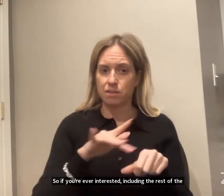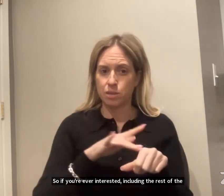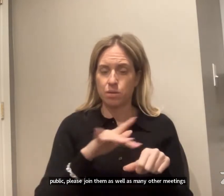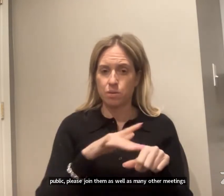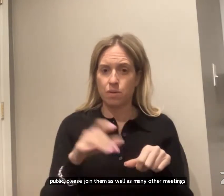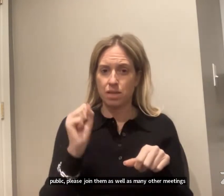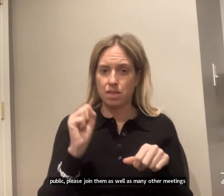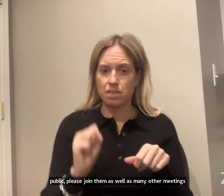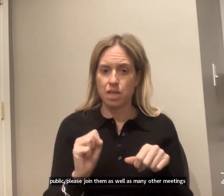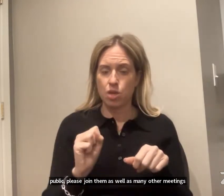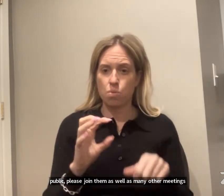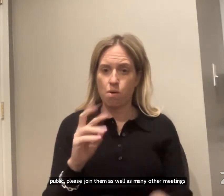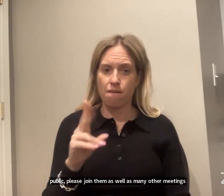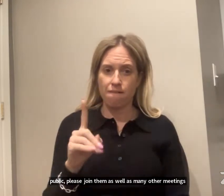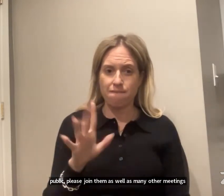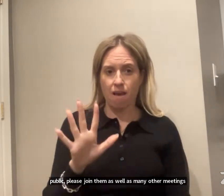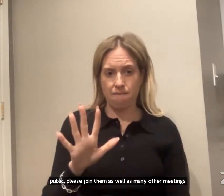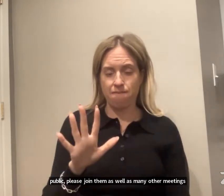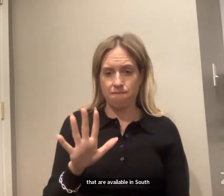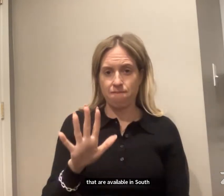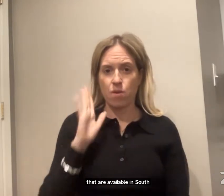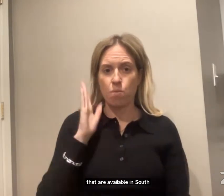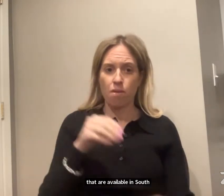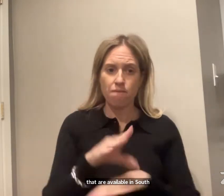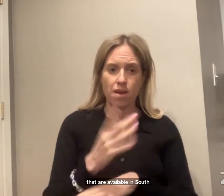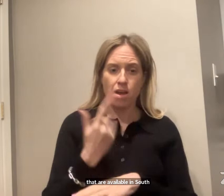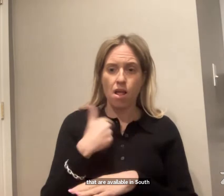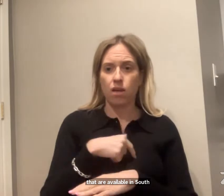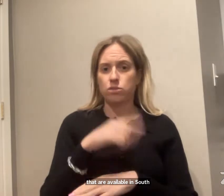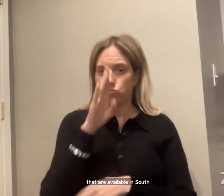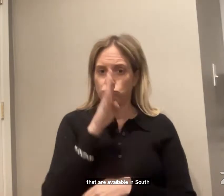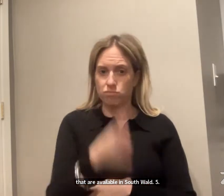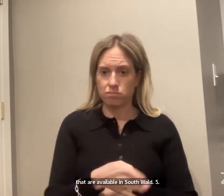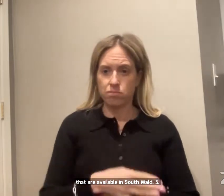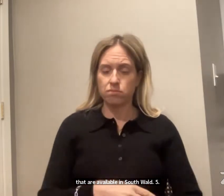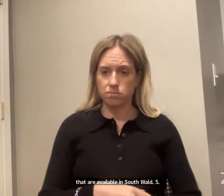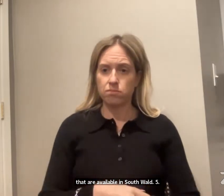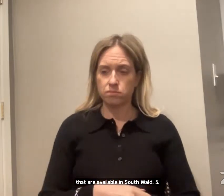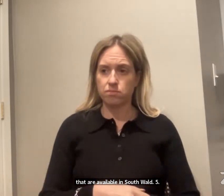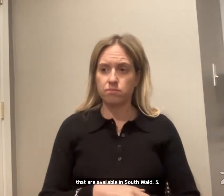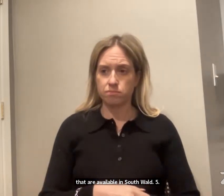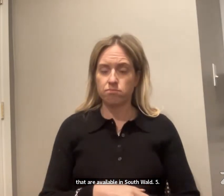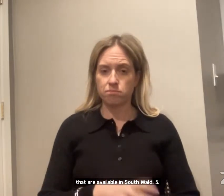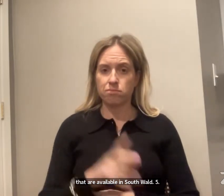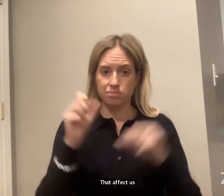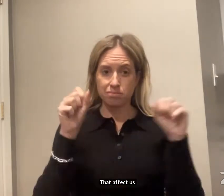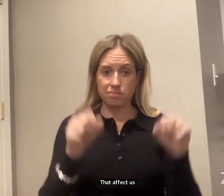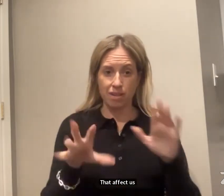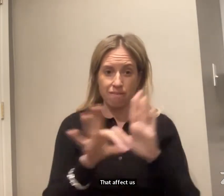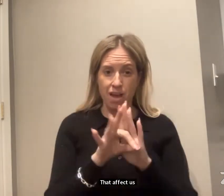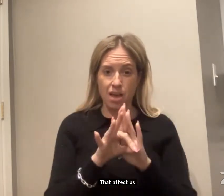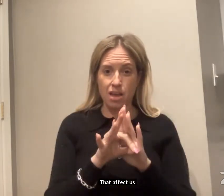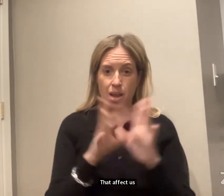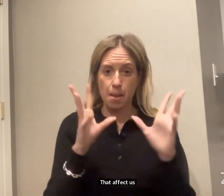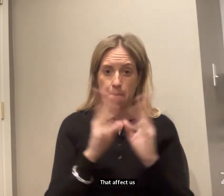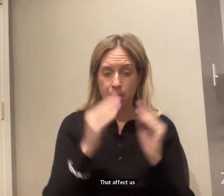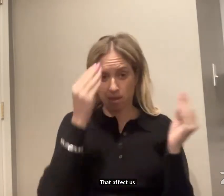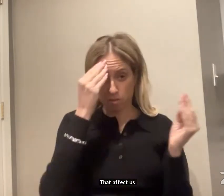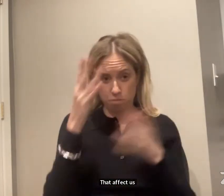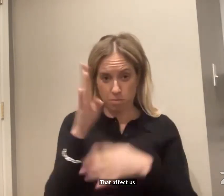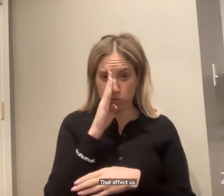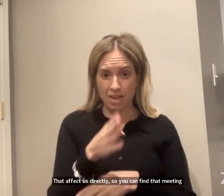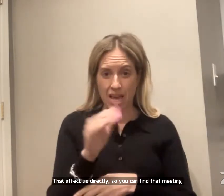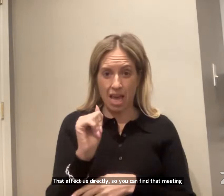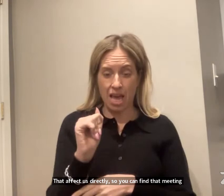South Ward 5 that affect us directly. So you can find that meeting information directly on our